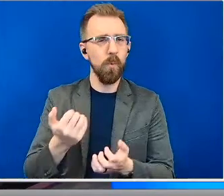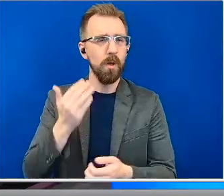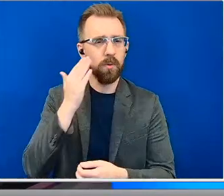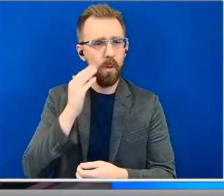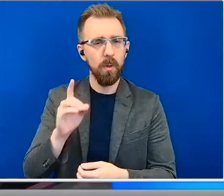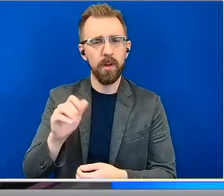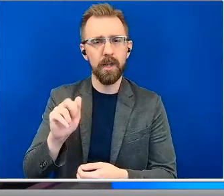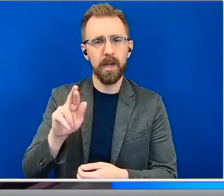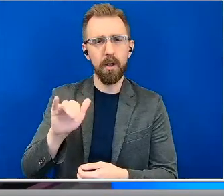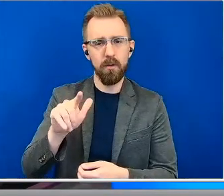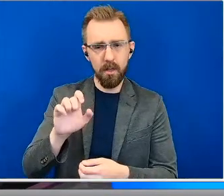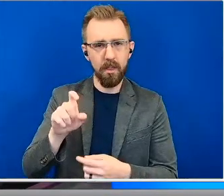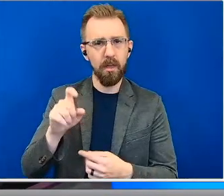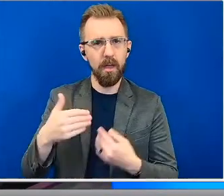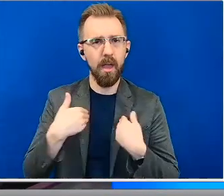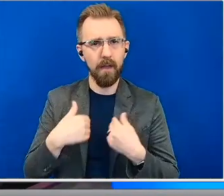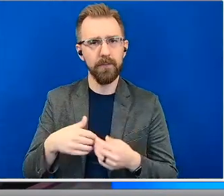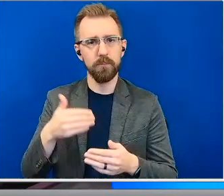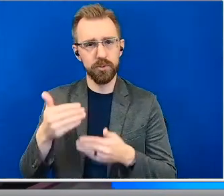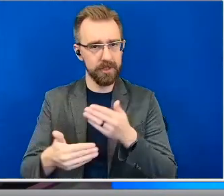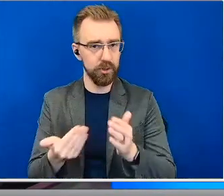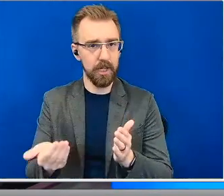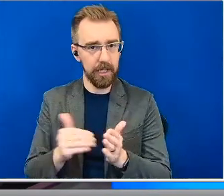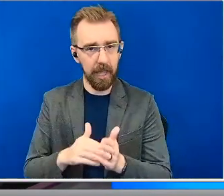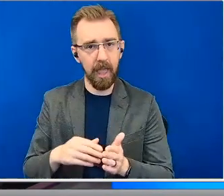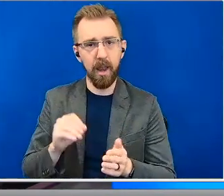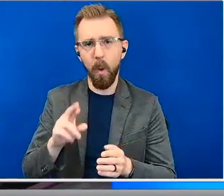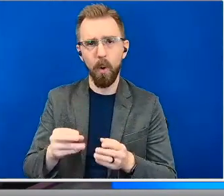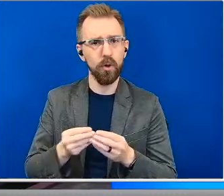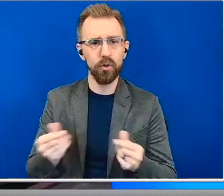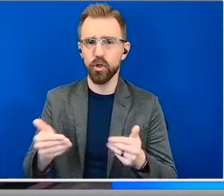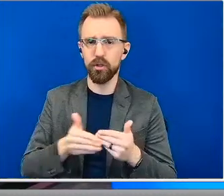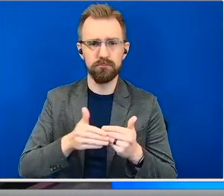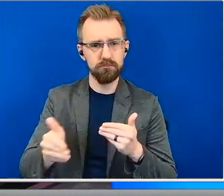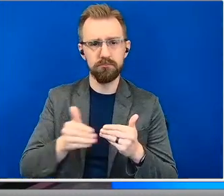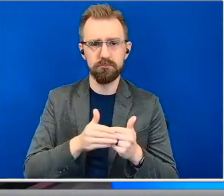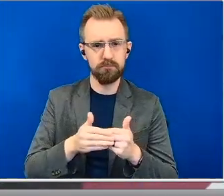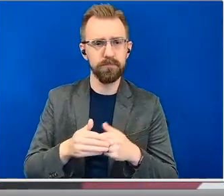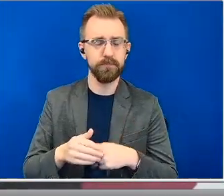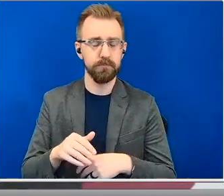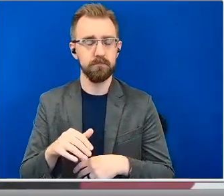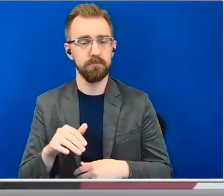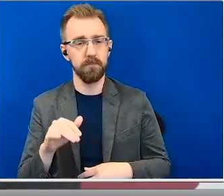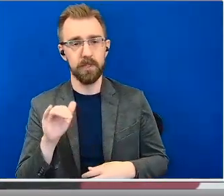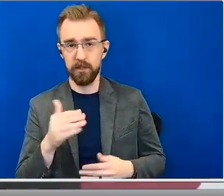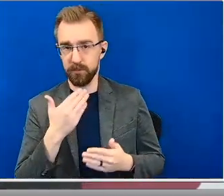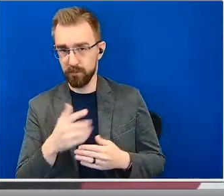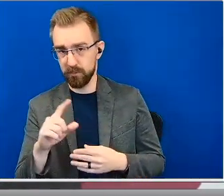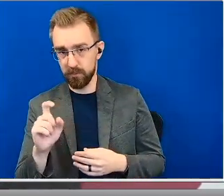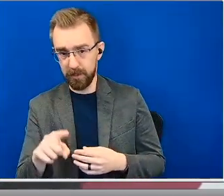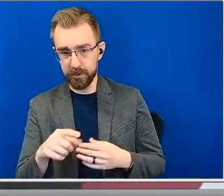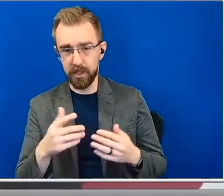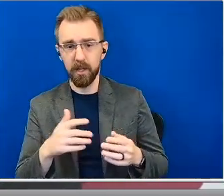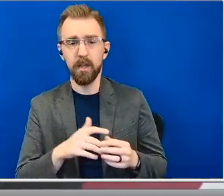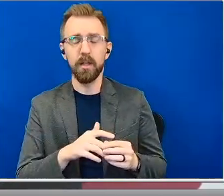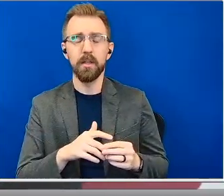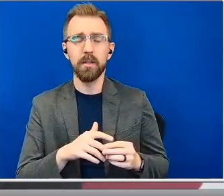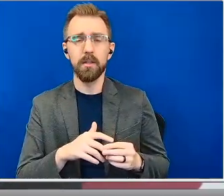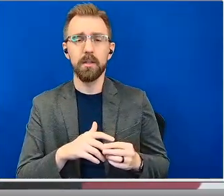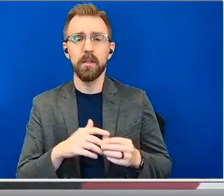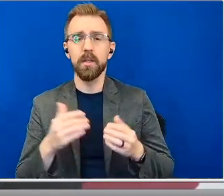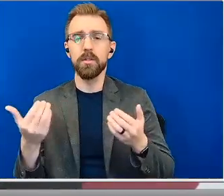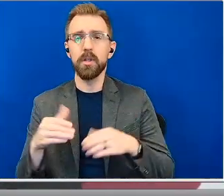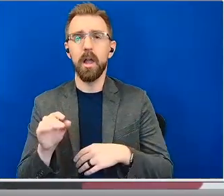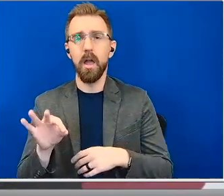this procedure again, or does this cure him of AFib for good? So that's a very good question. So the chances of AFib coming